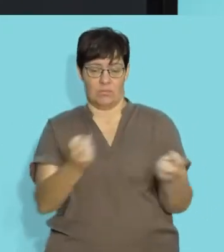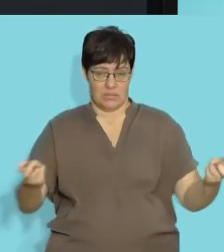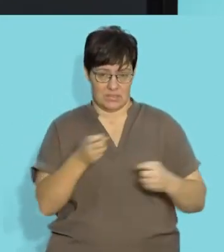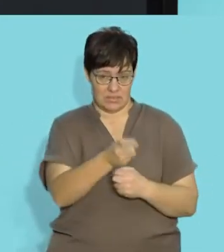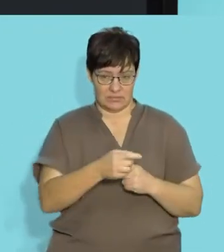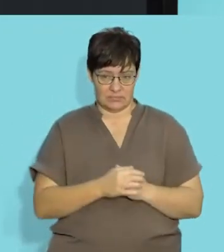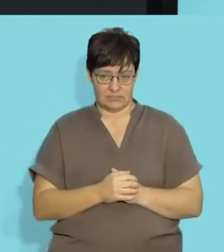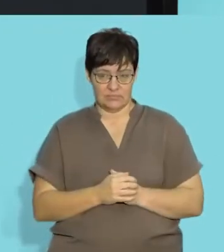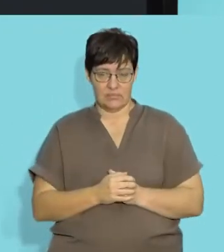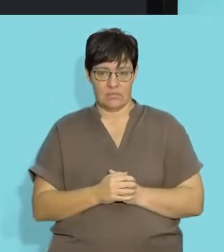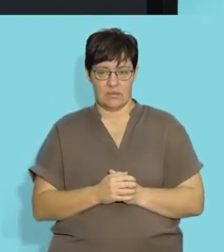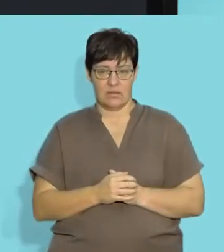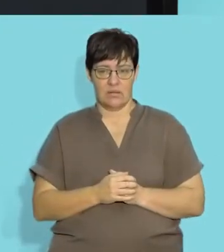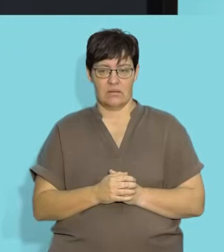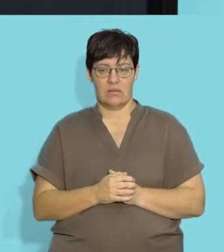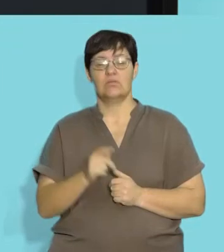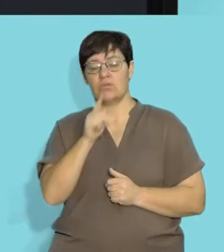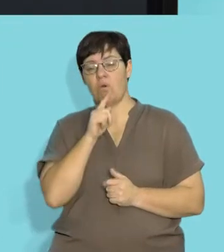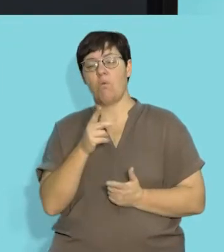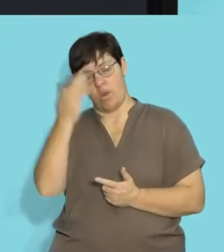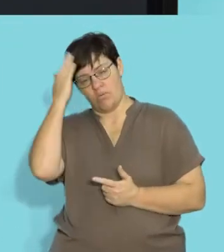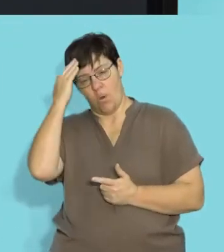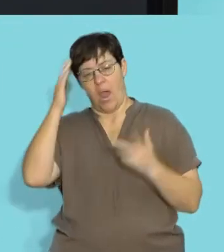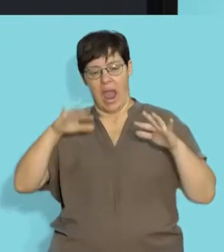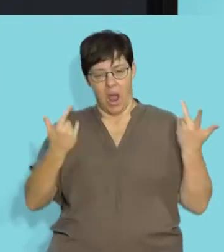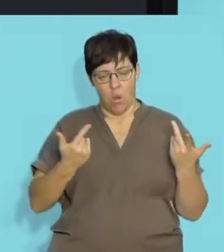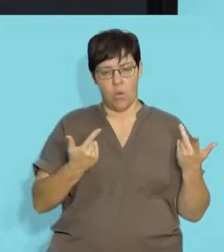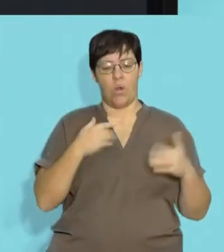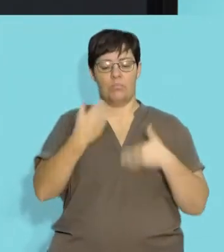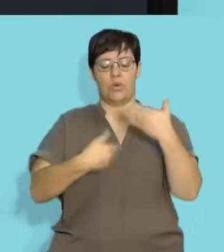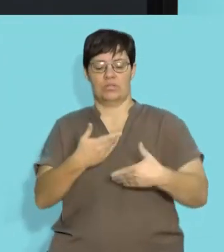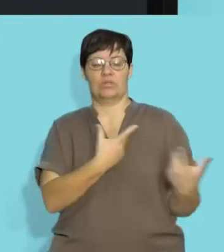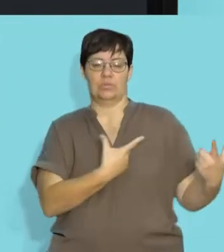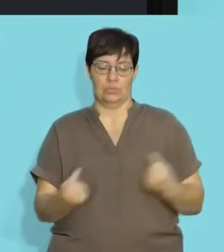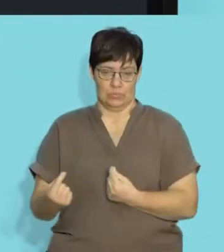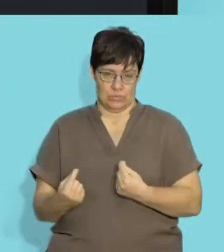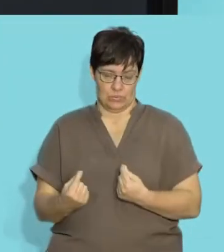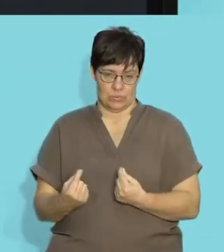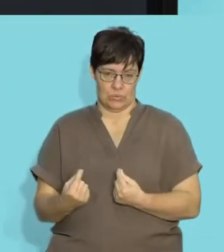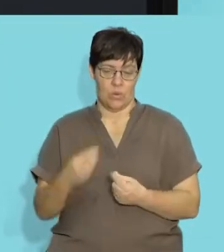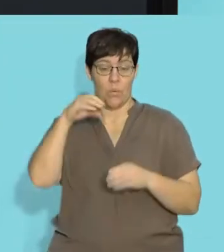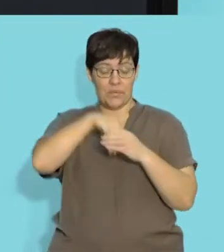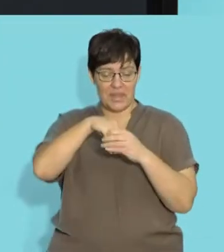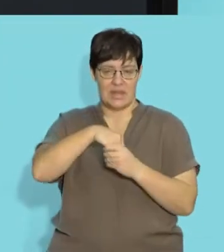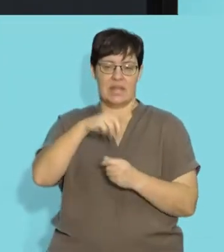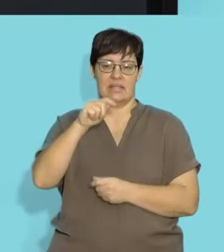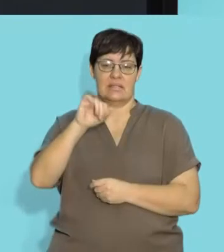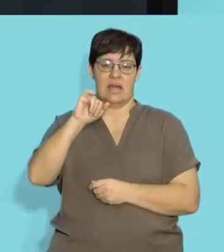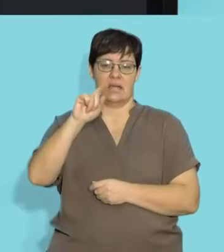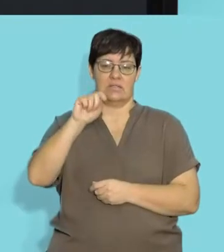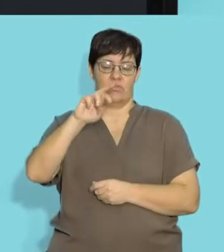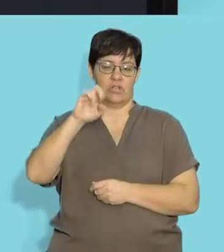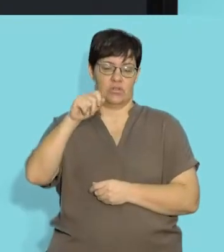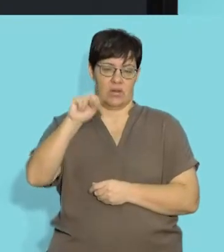apparatus, or equipment that we use to actually carry out the technique or the procedure in a titration,